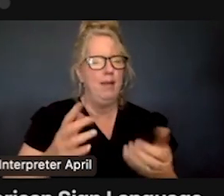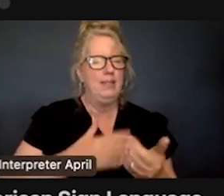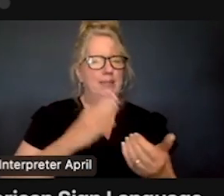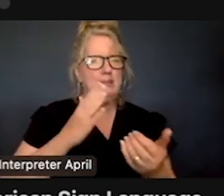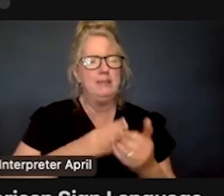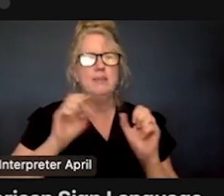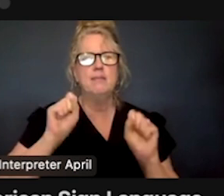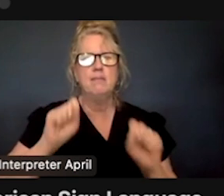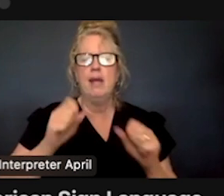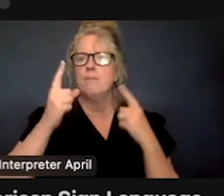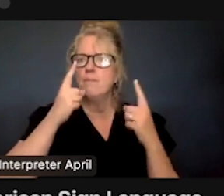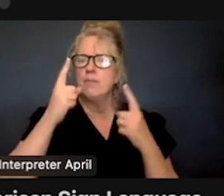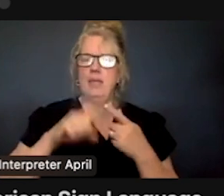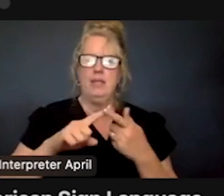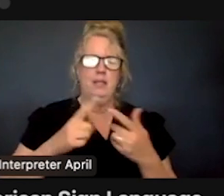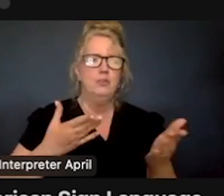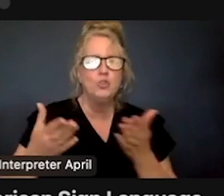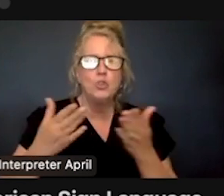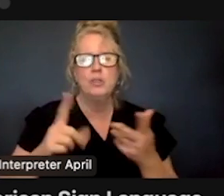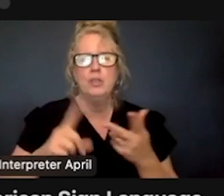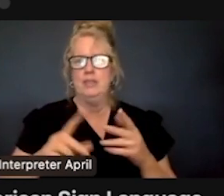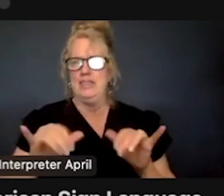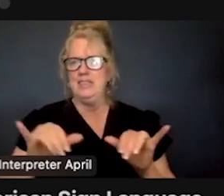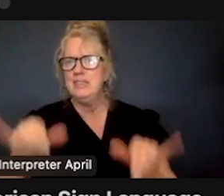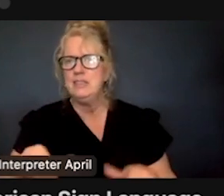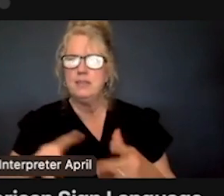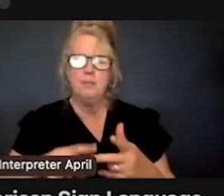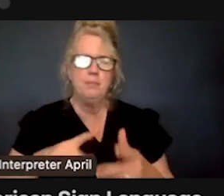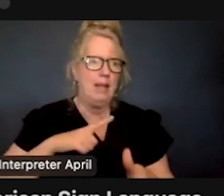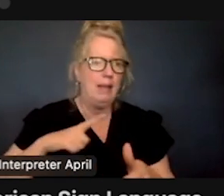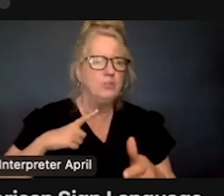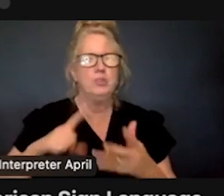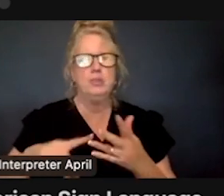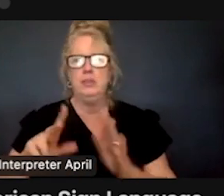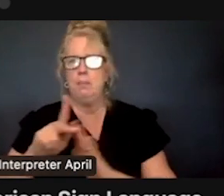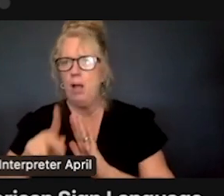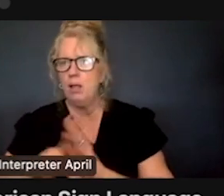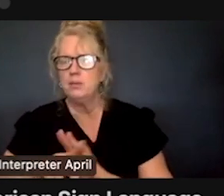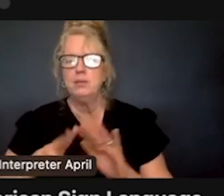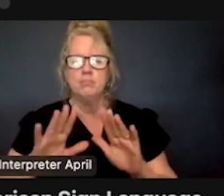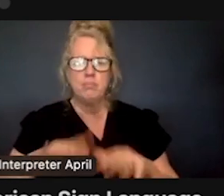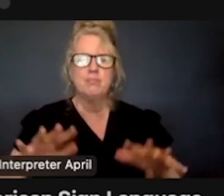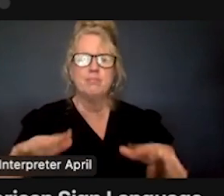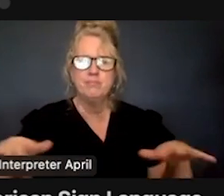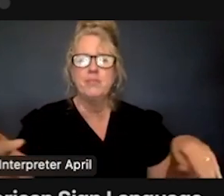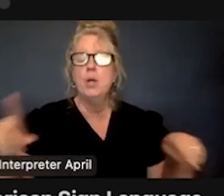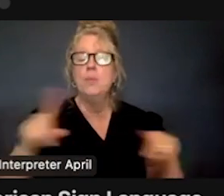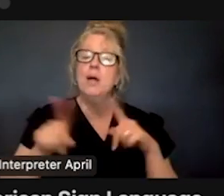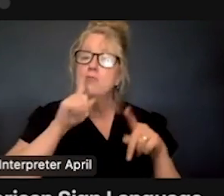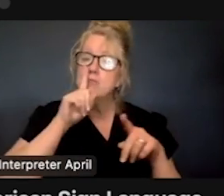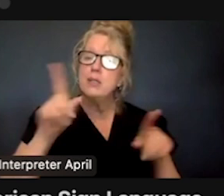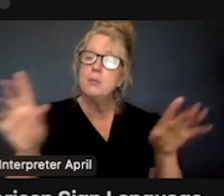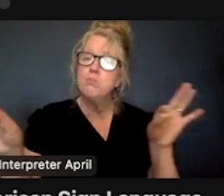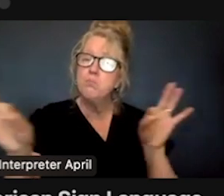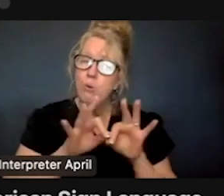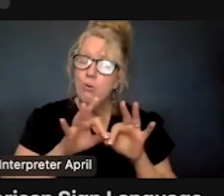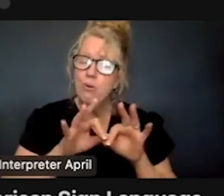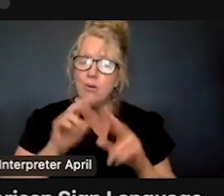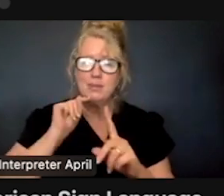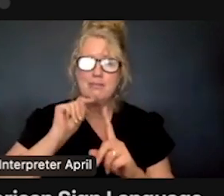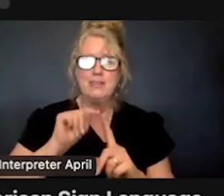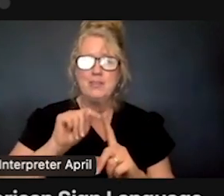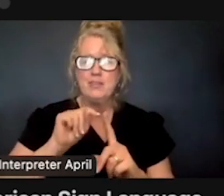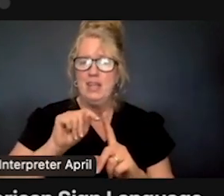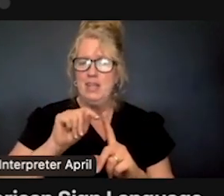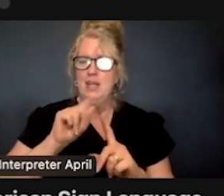about services and systems and legislation and policies, but it's really important to remember that these are